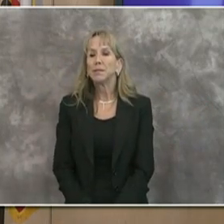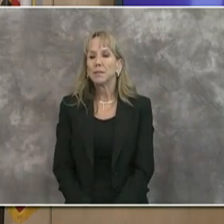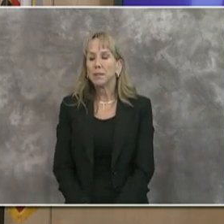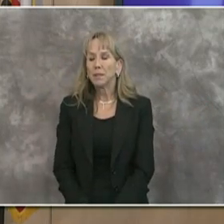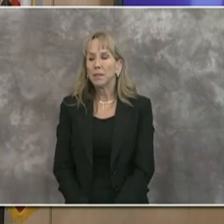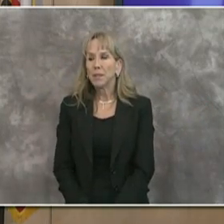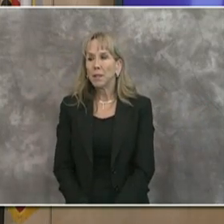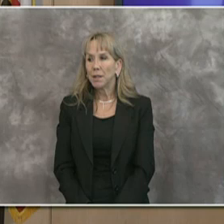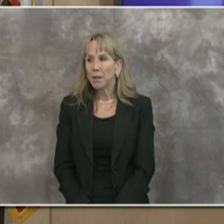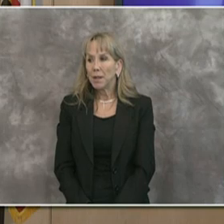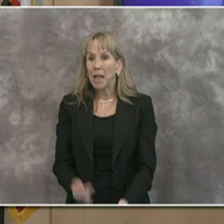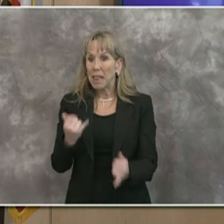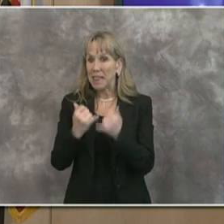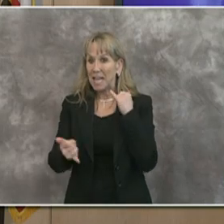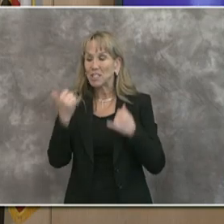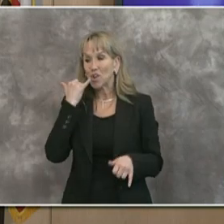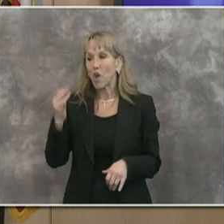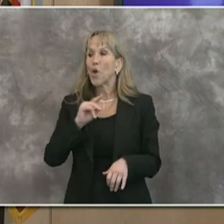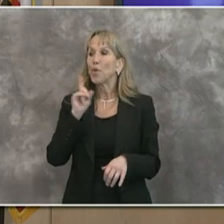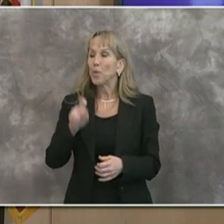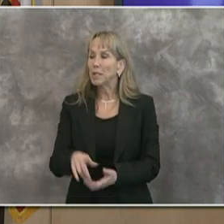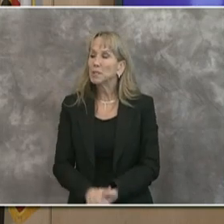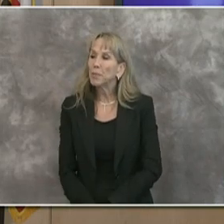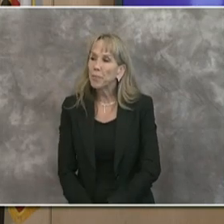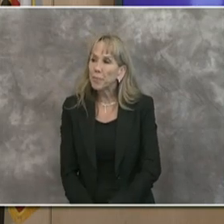Okay, let's go to our last call-in question.